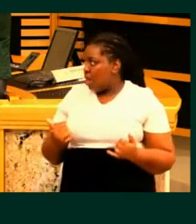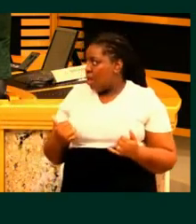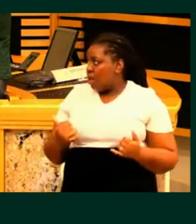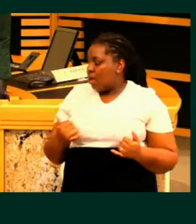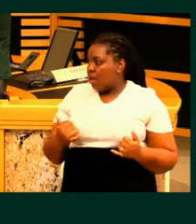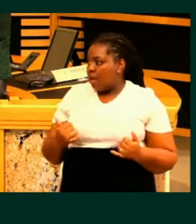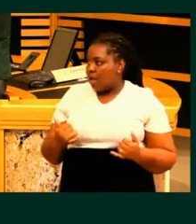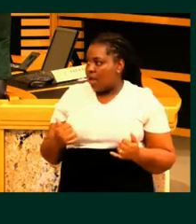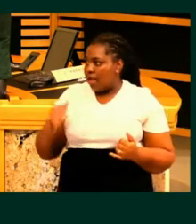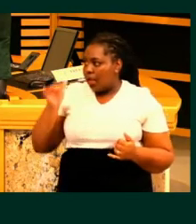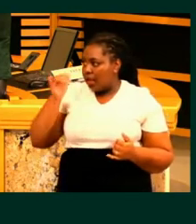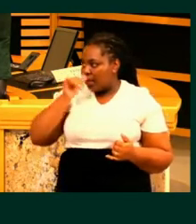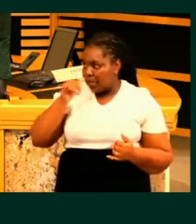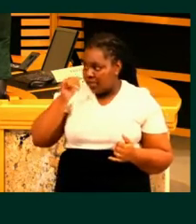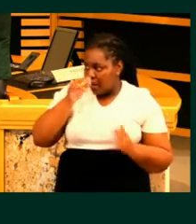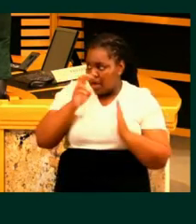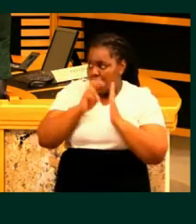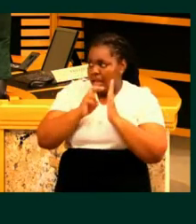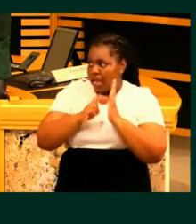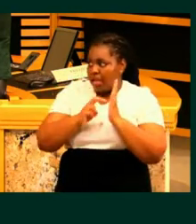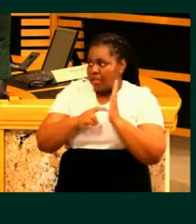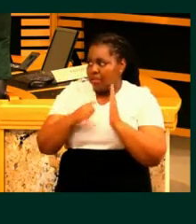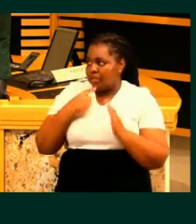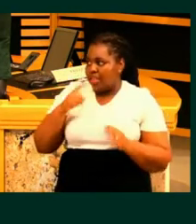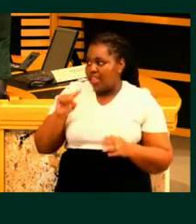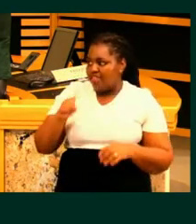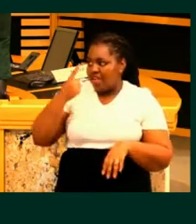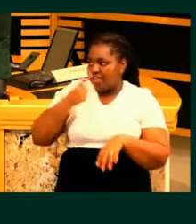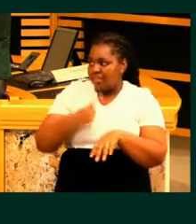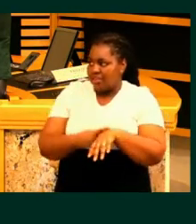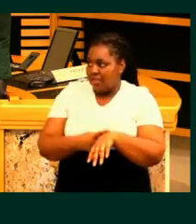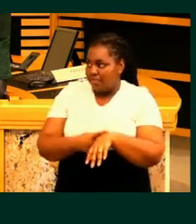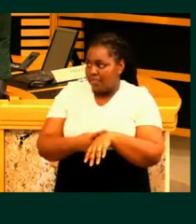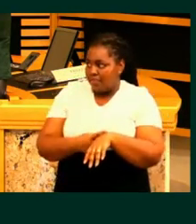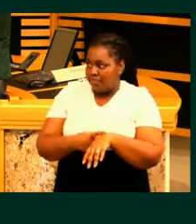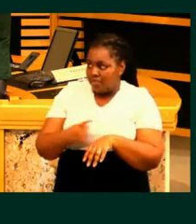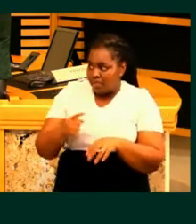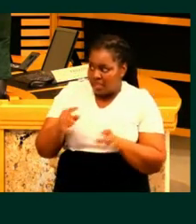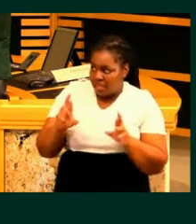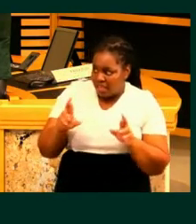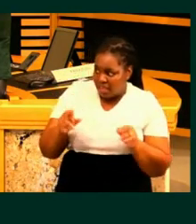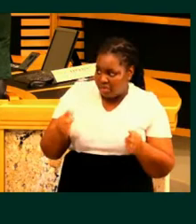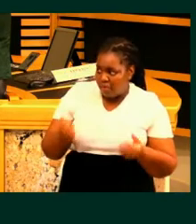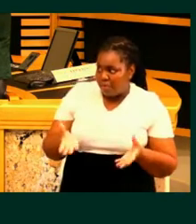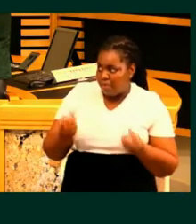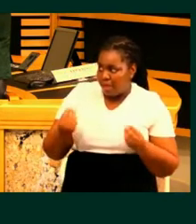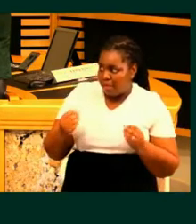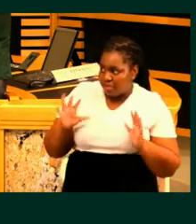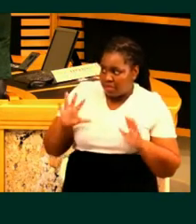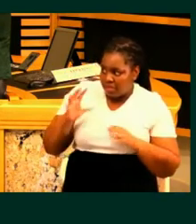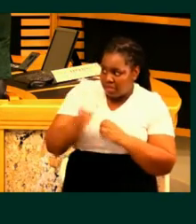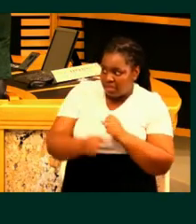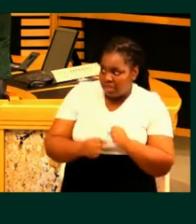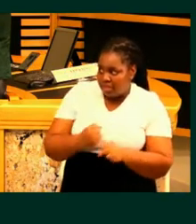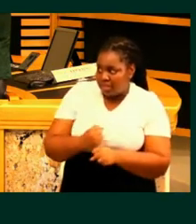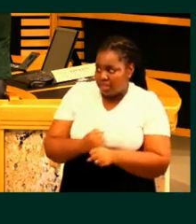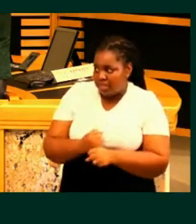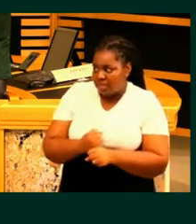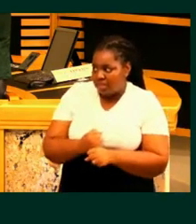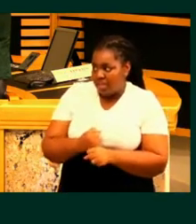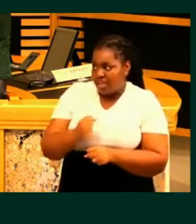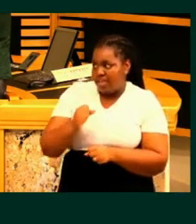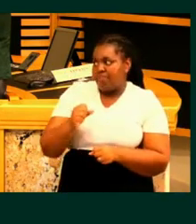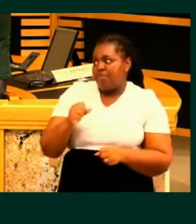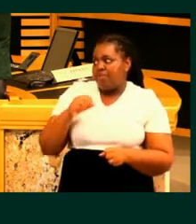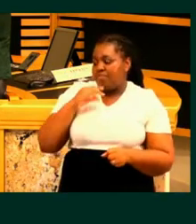criminal act it says if you are the first time sexual rapist you get 10 years second you get 15 years